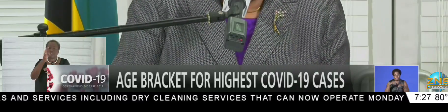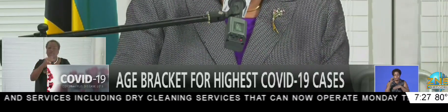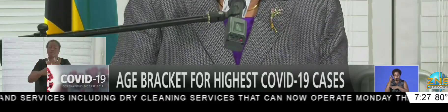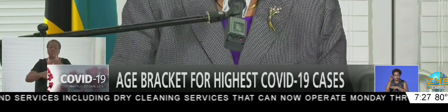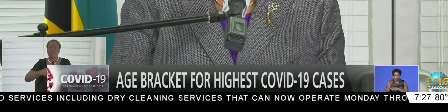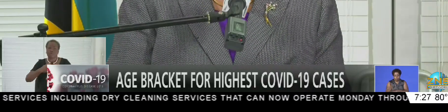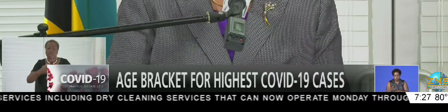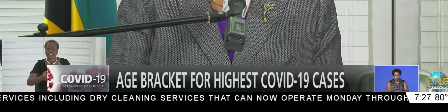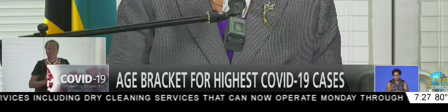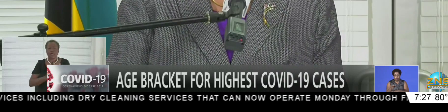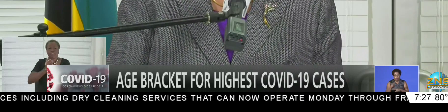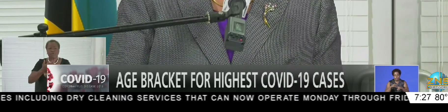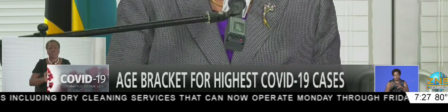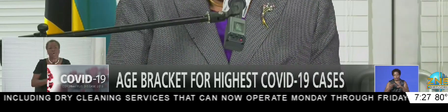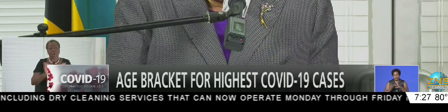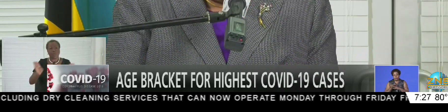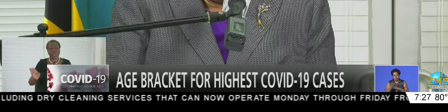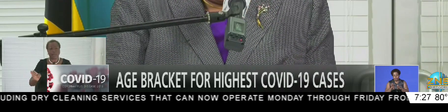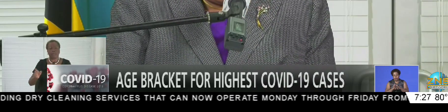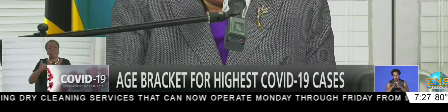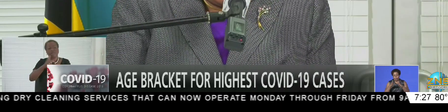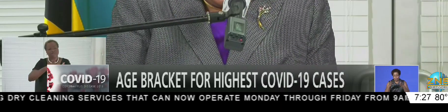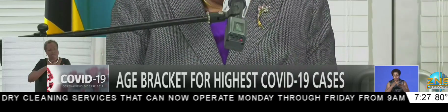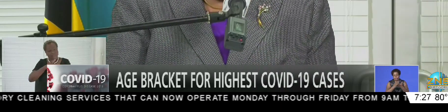progress through the opening up